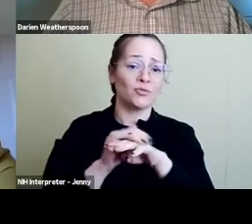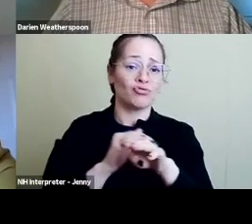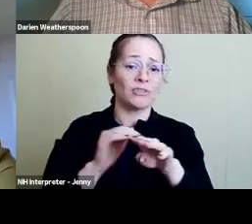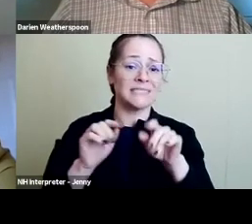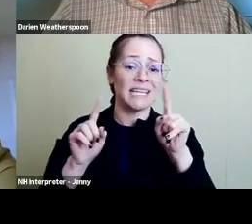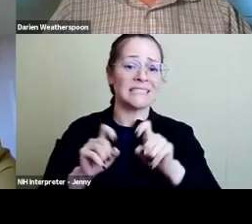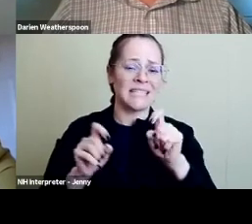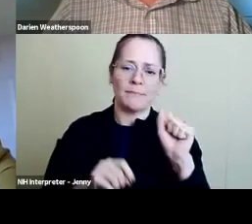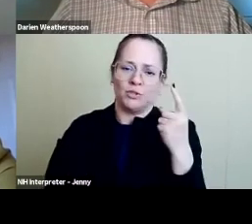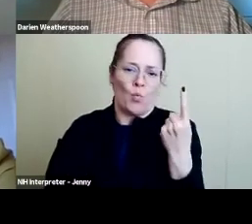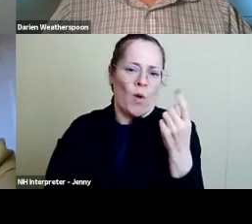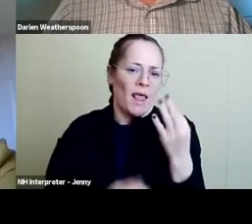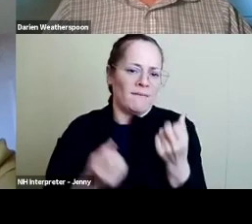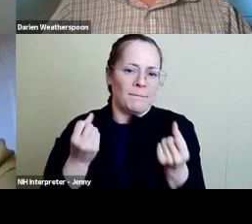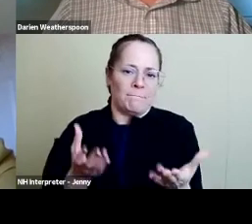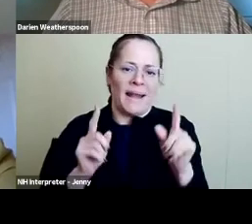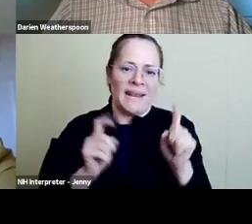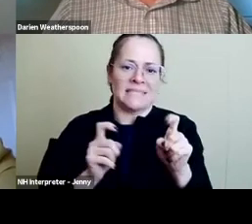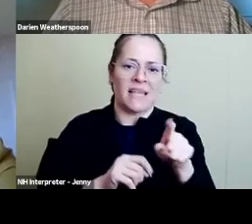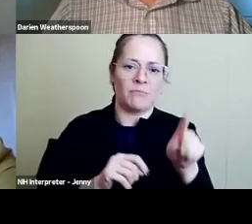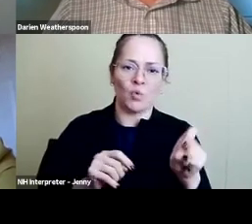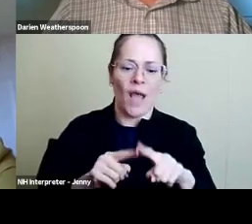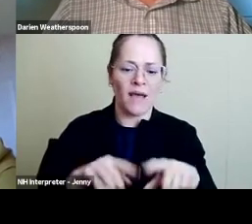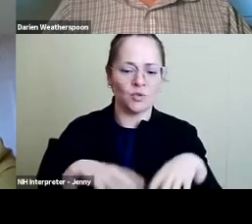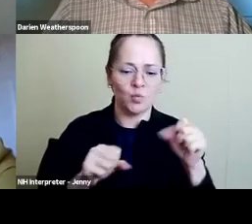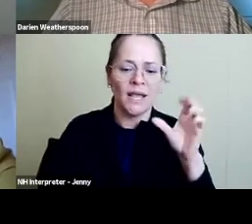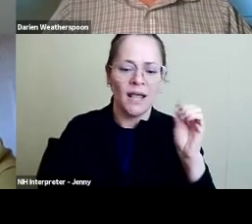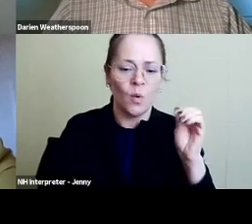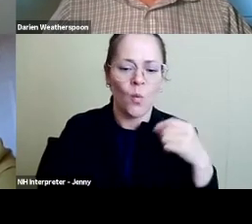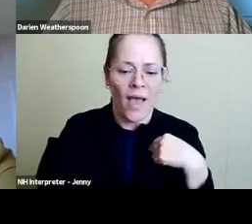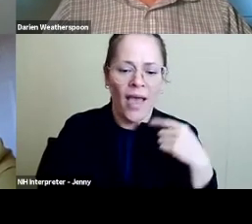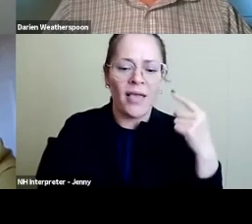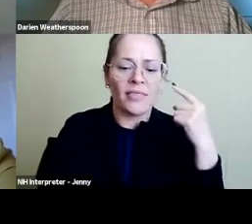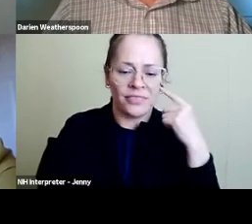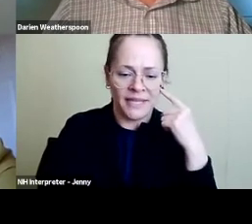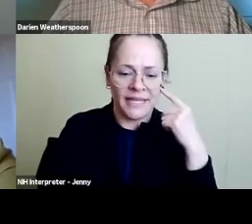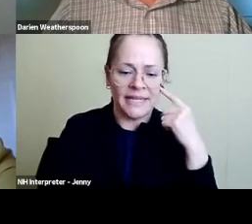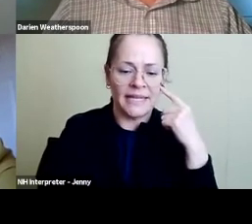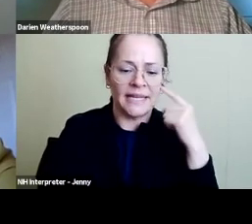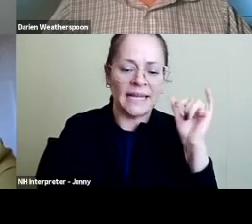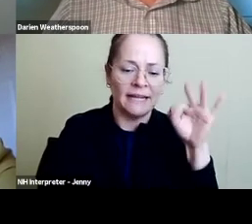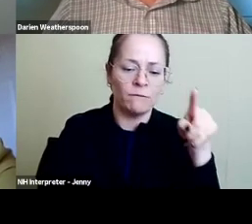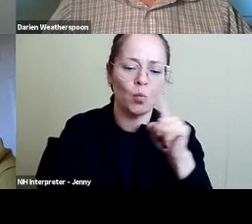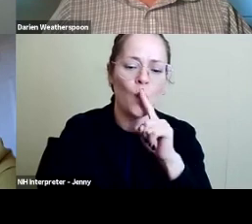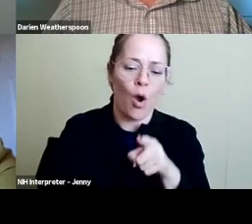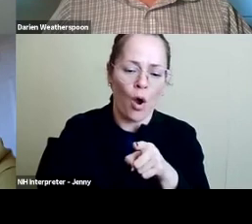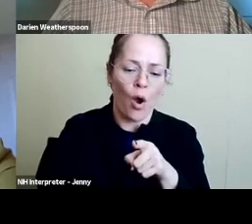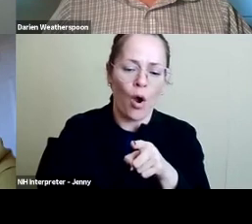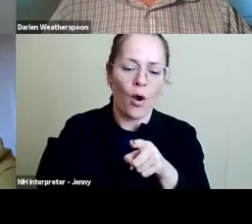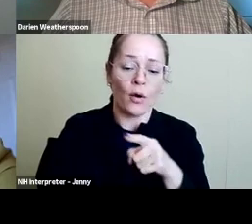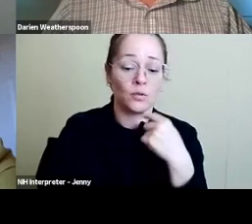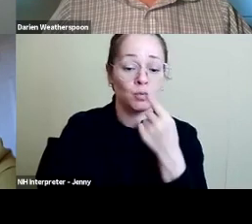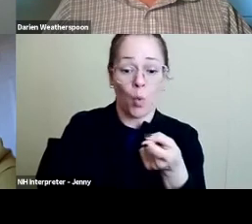just one of many exams that you have to take. And so I do think that if you are told not